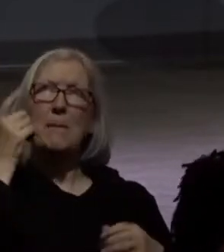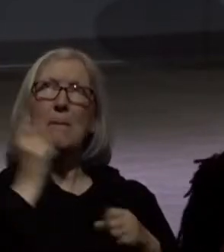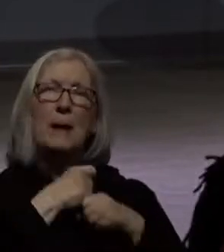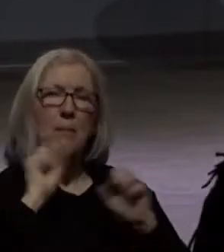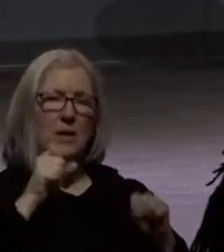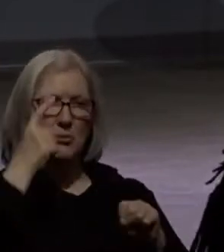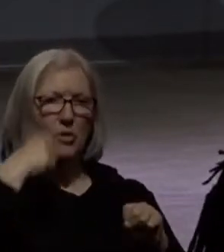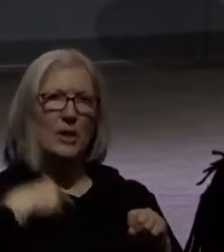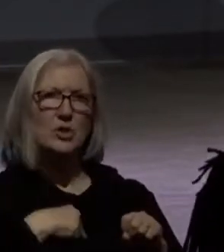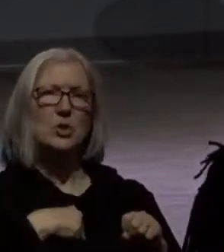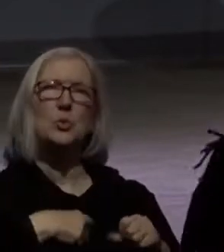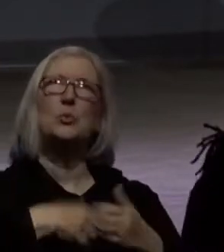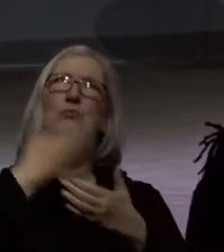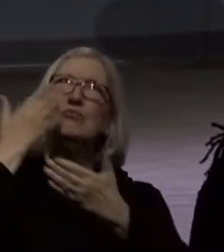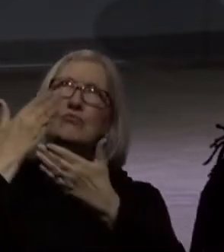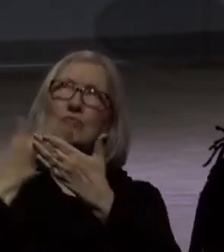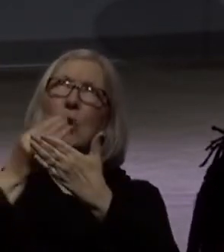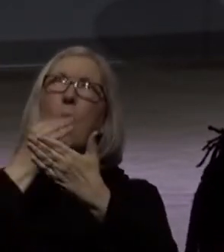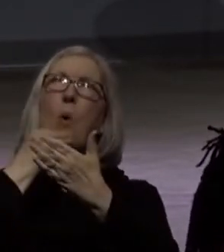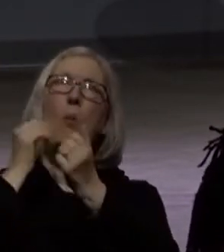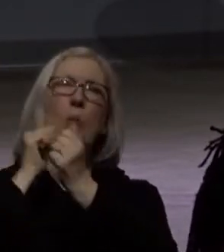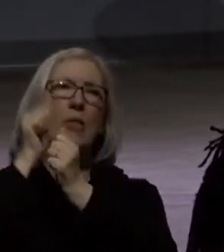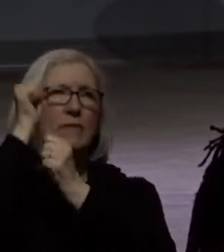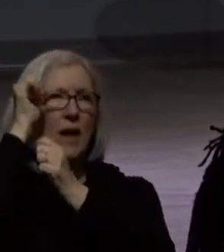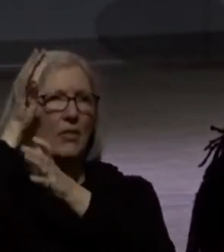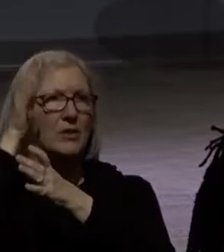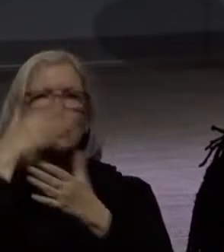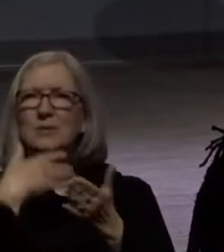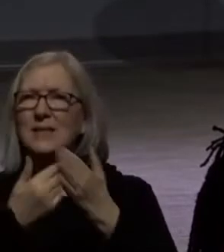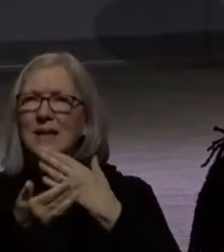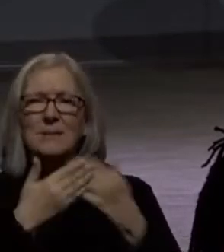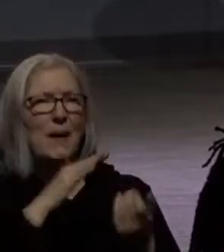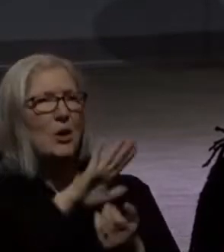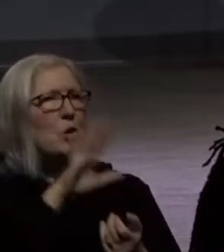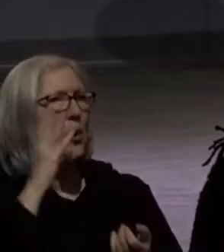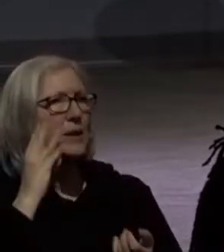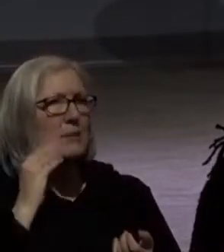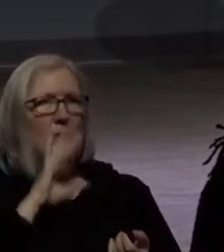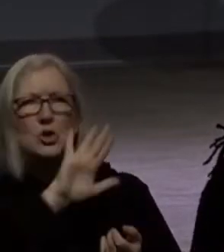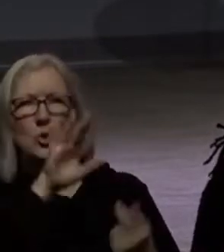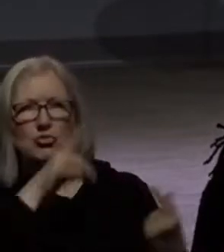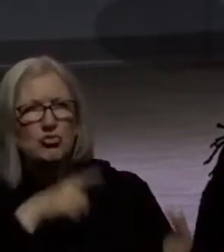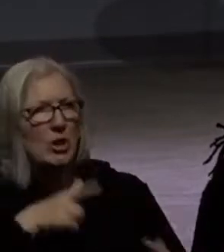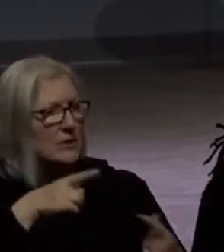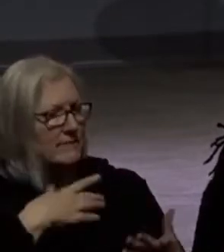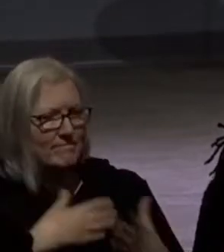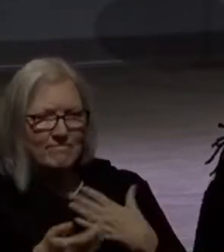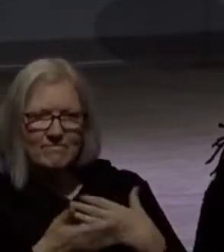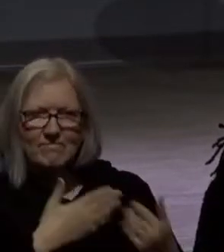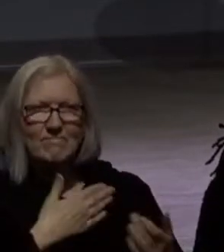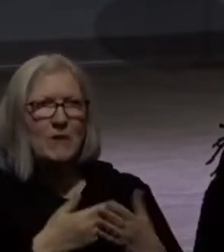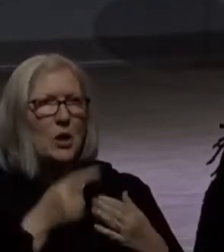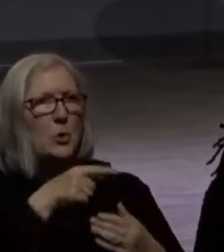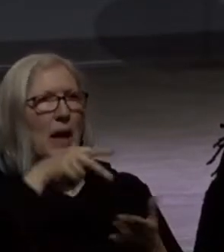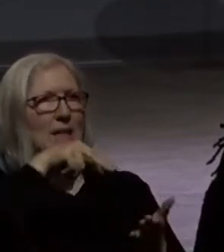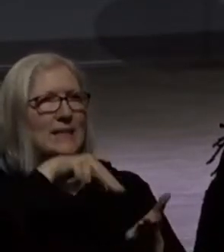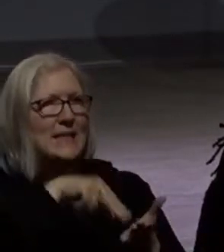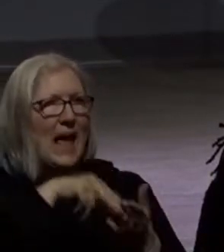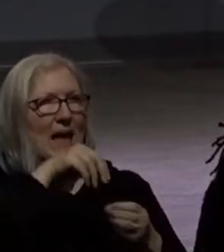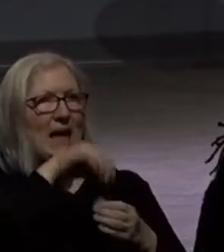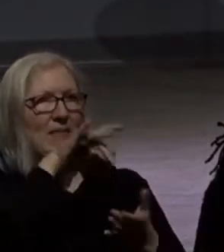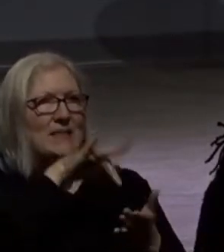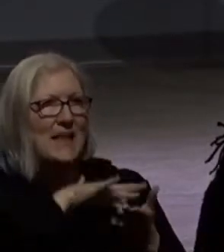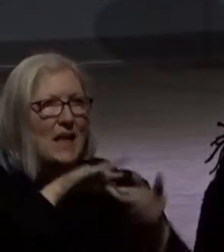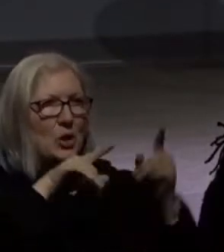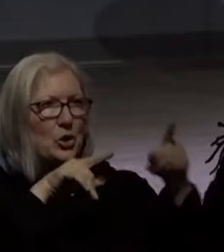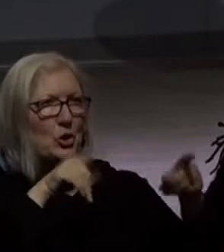anytime, whatever you're struggling in life, no matter what you bring into this building, you can stand in the center of the commons and you can look up and